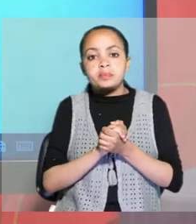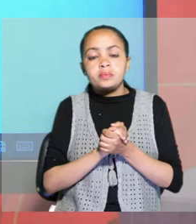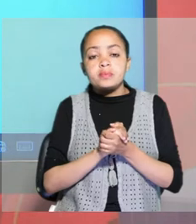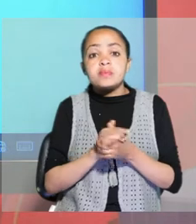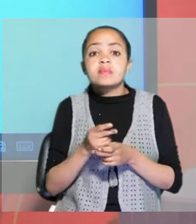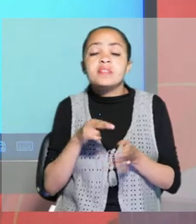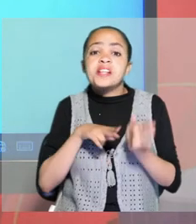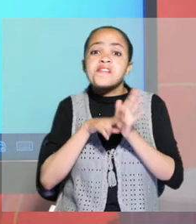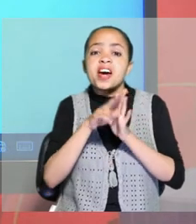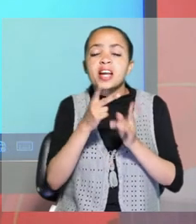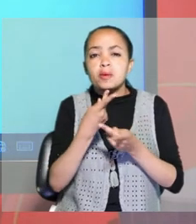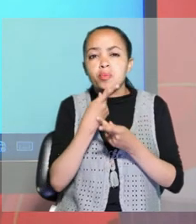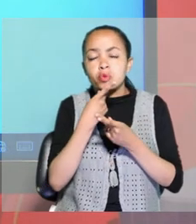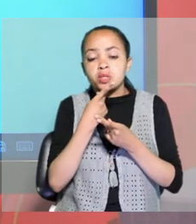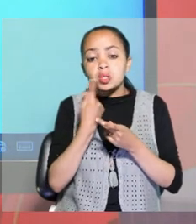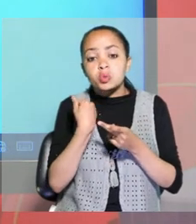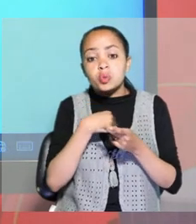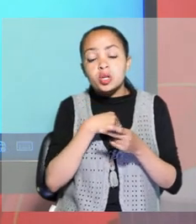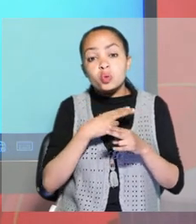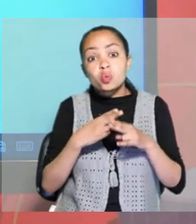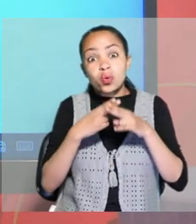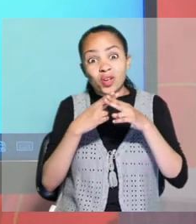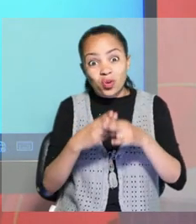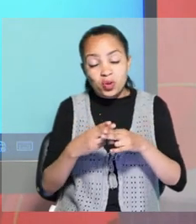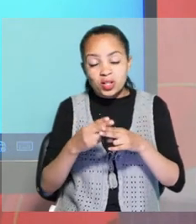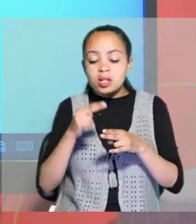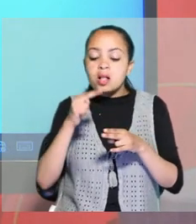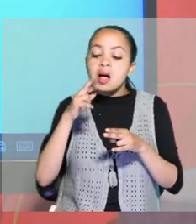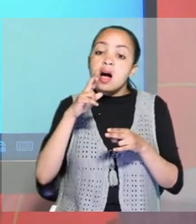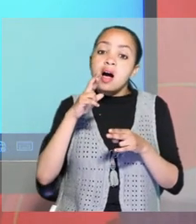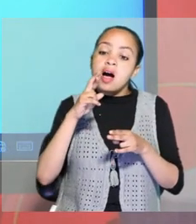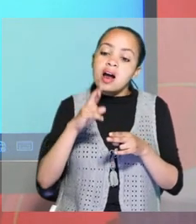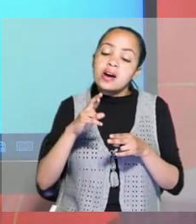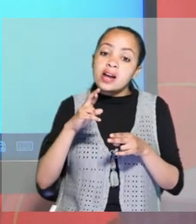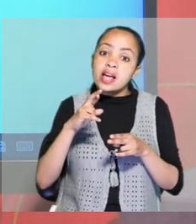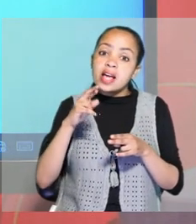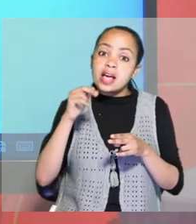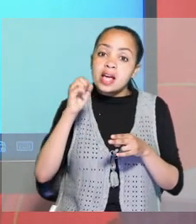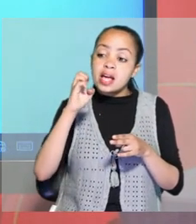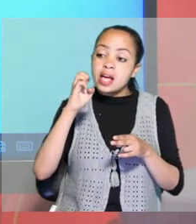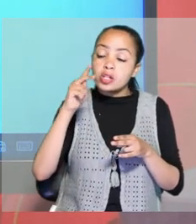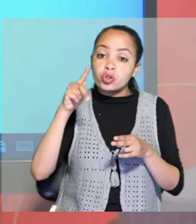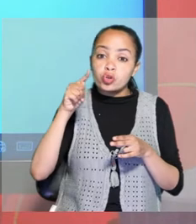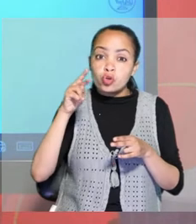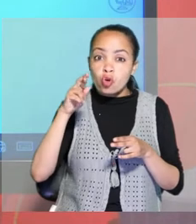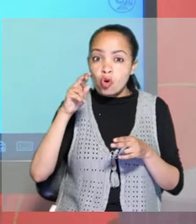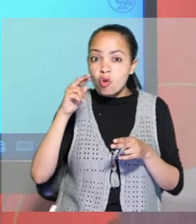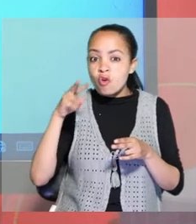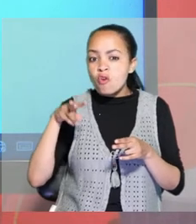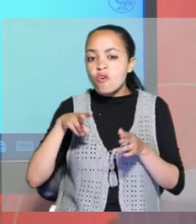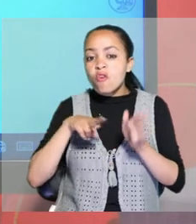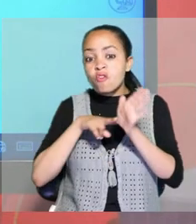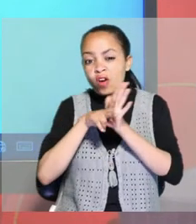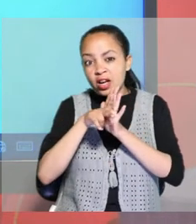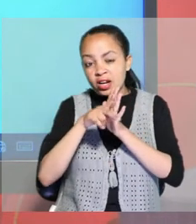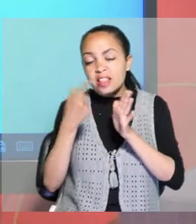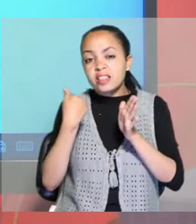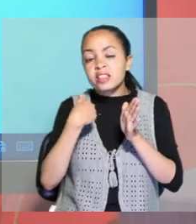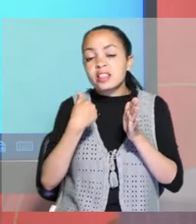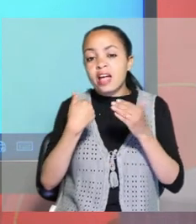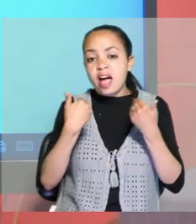A viral protein. When we call RNA virus, retrovirus, they contain RNA in the genetic